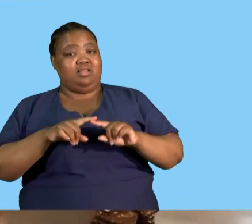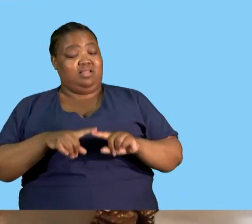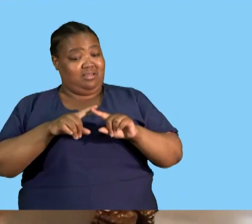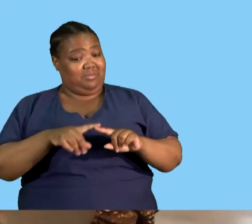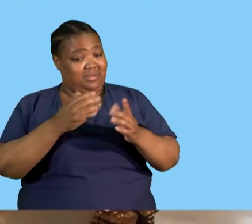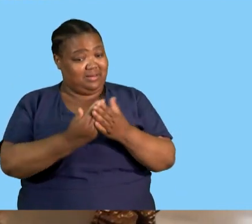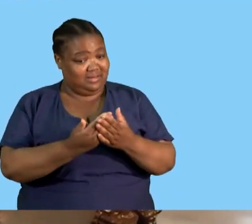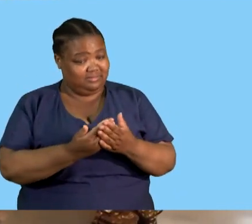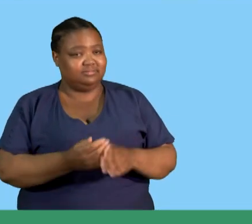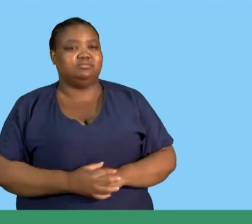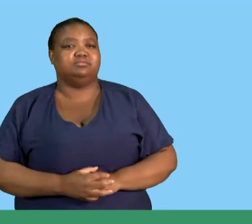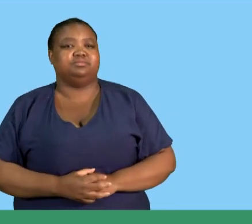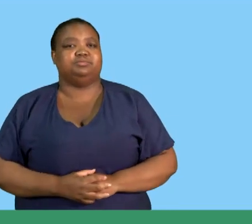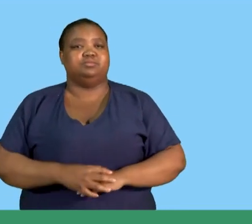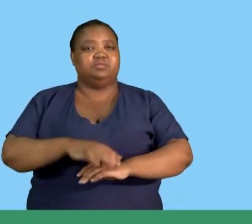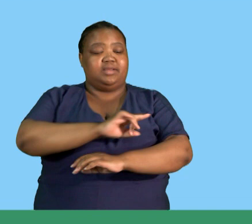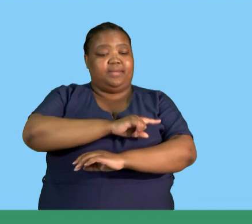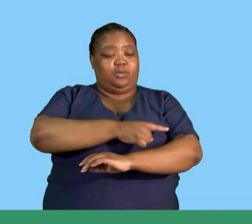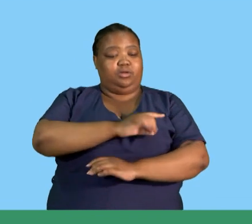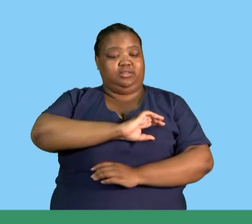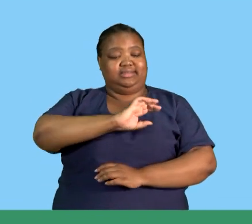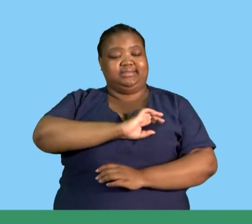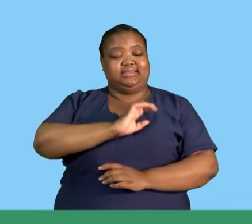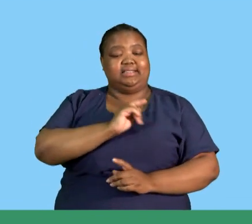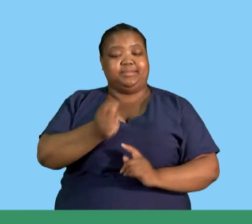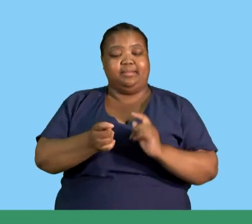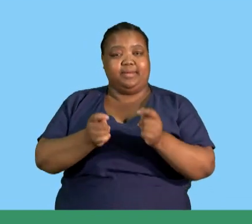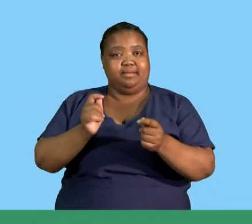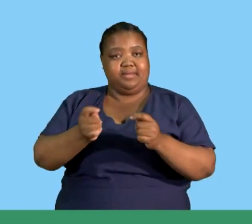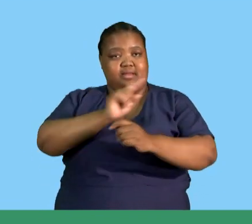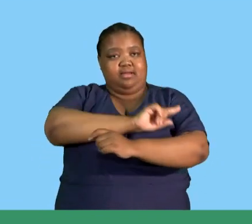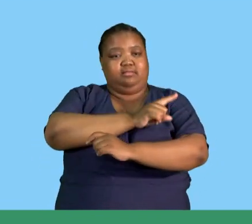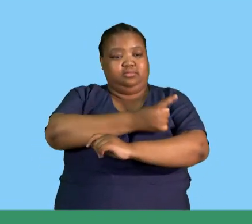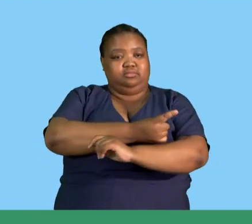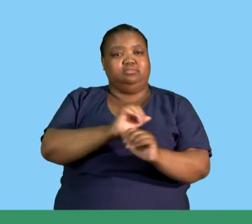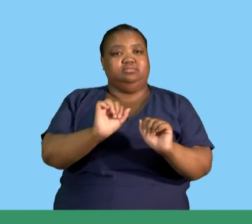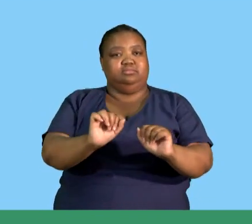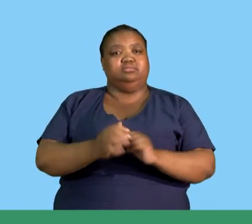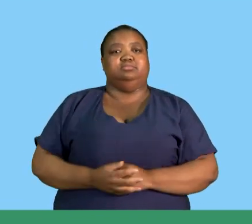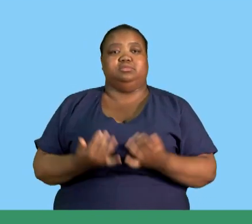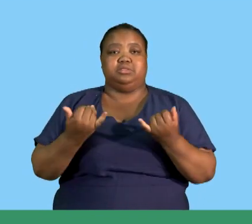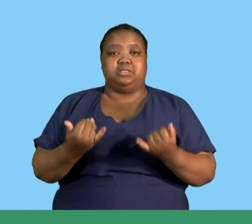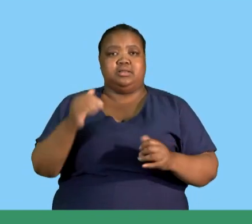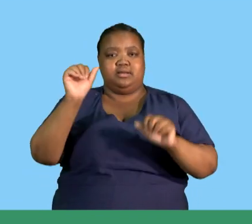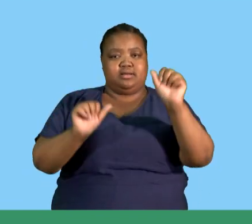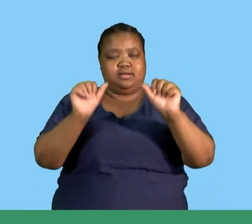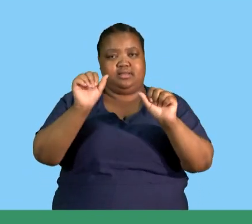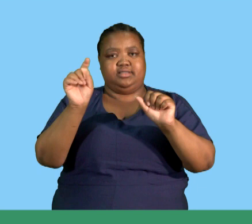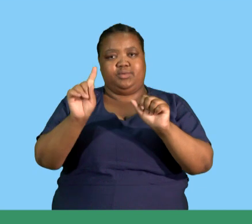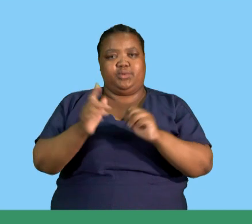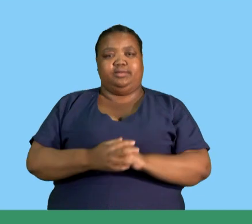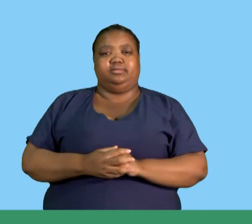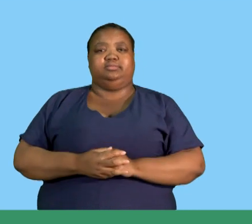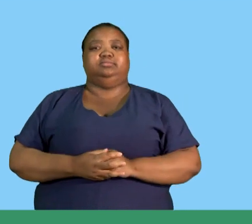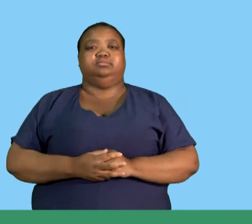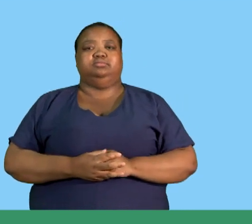We move on, we go to the second one, which is the power of buyers. Right. With the power of buyers here, we're saying we are assessing